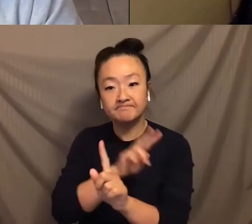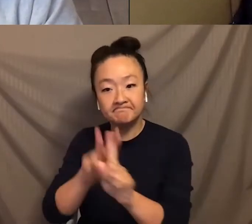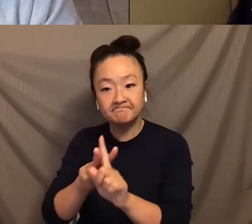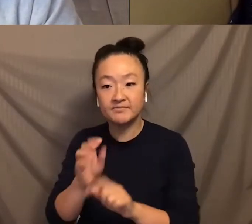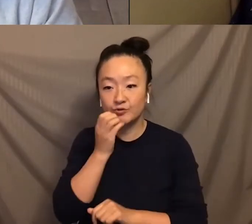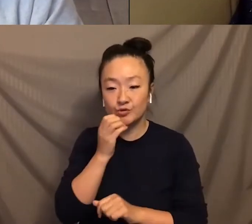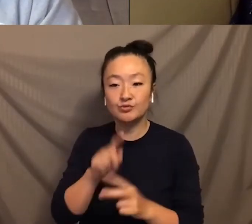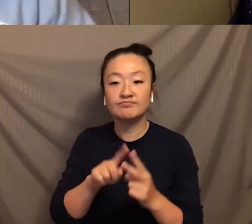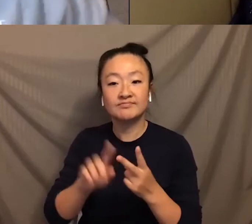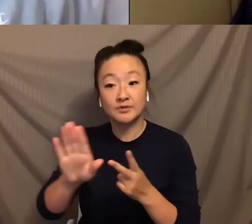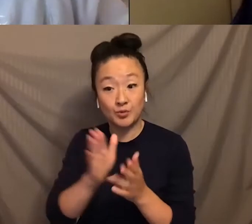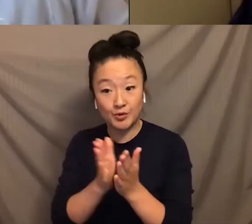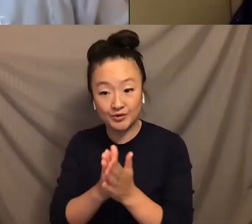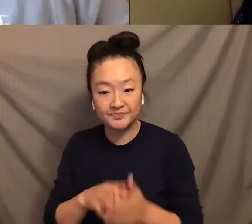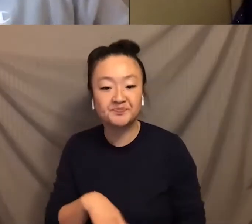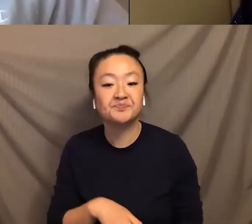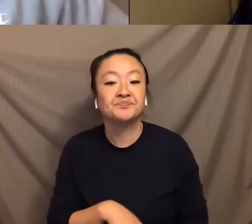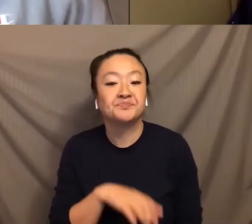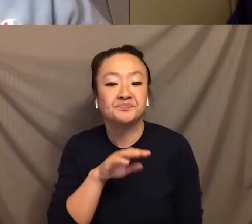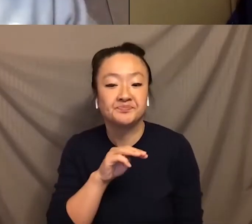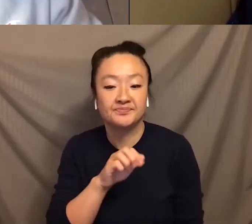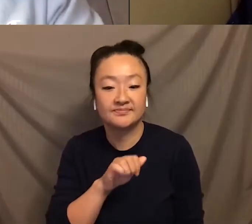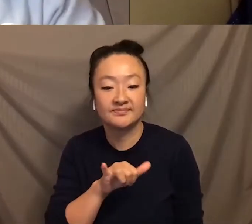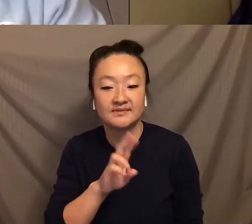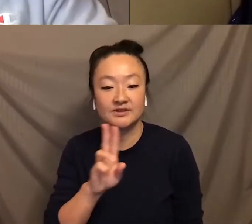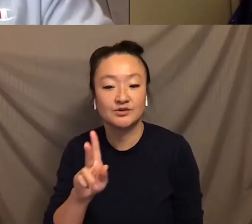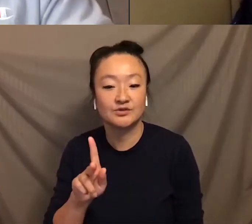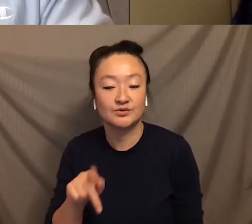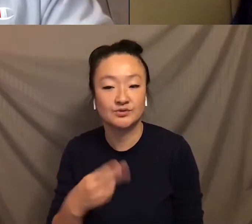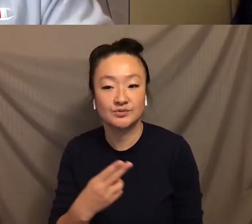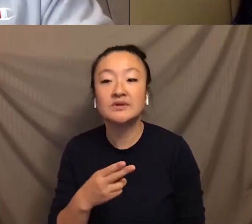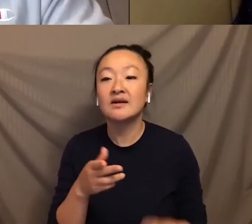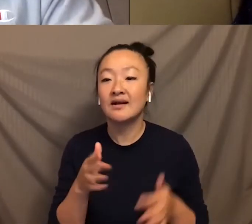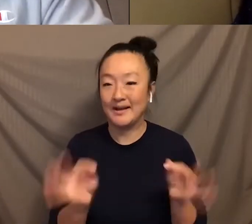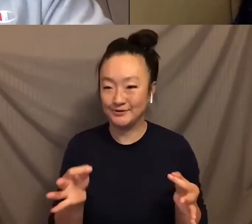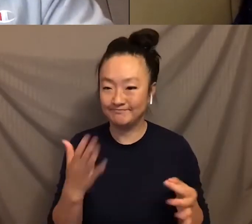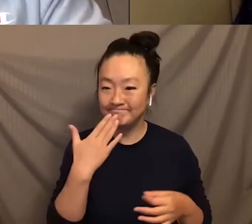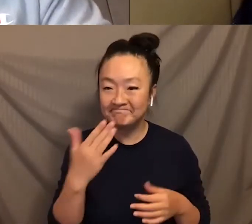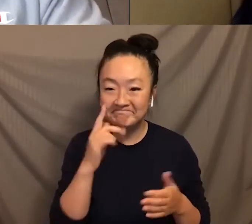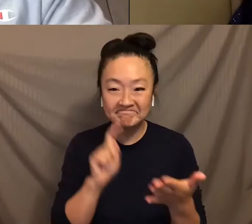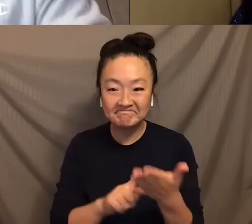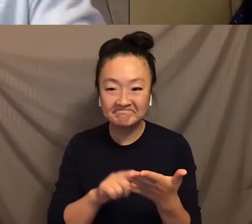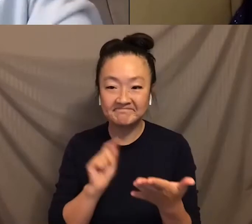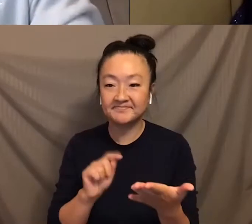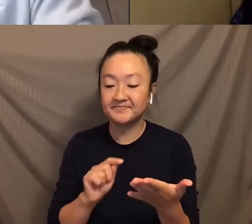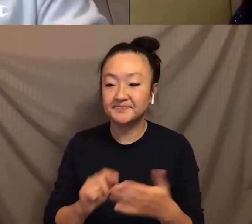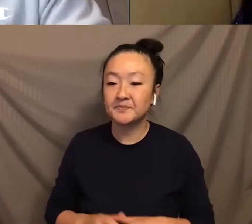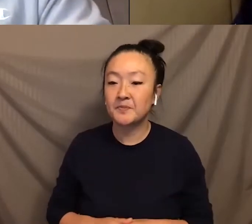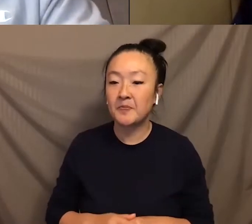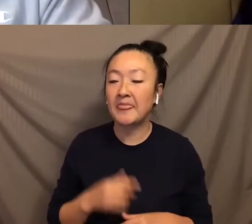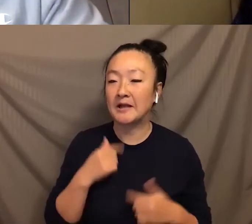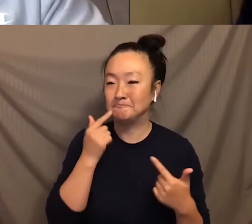book. Absolutely. Well, thank you for noticing that I, the